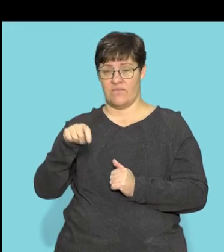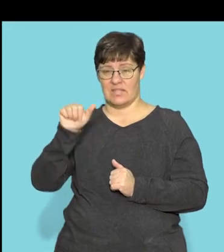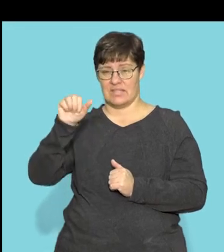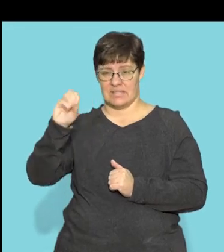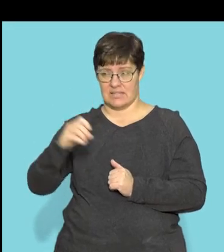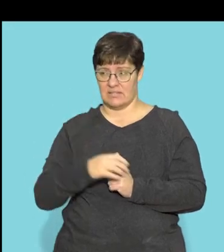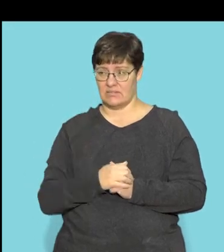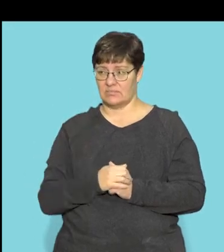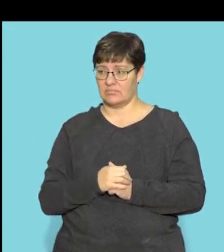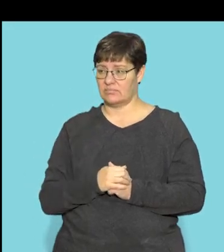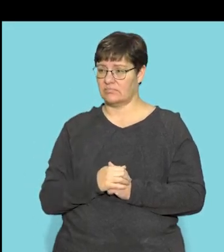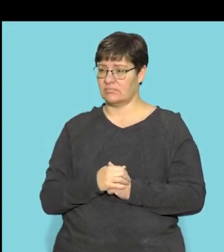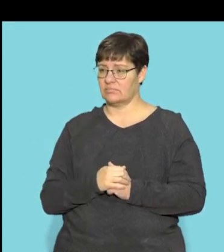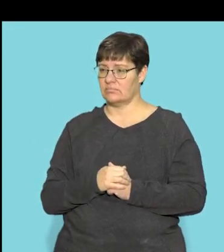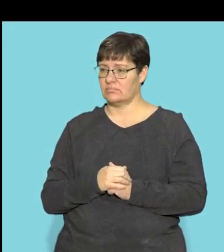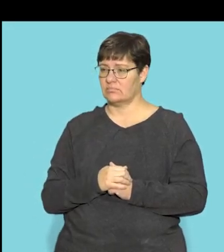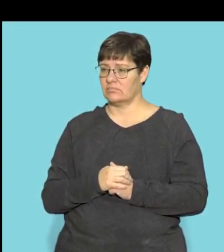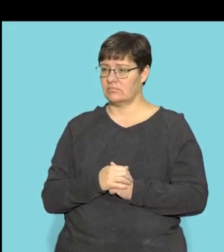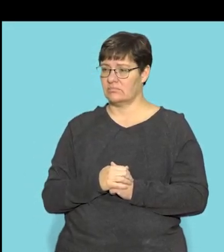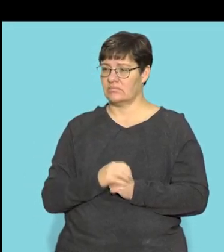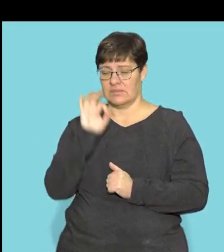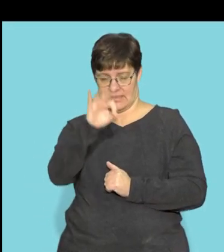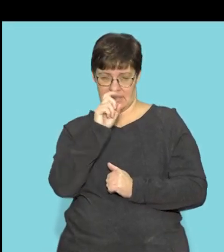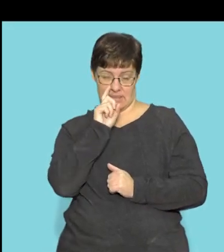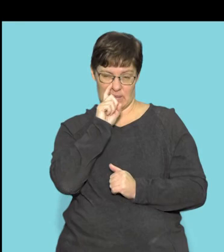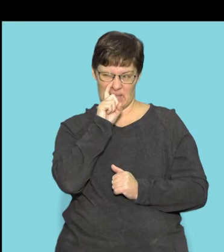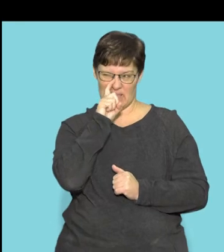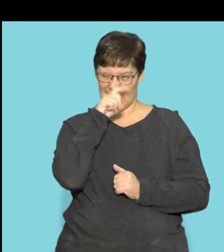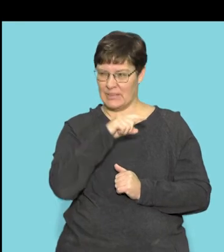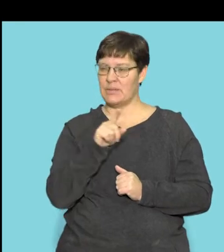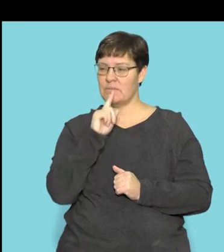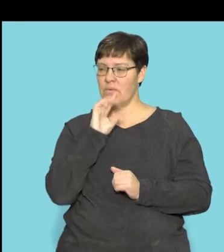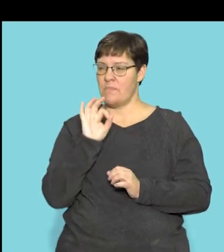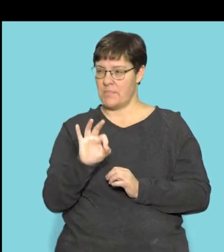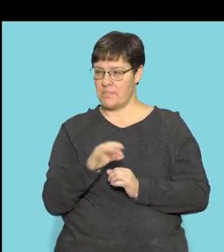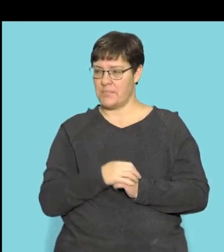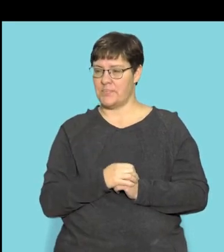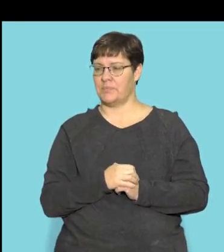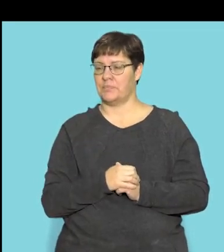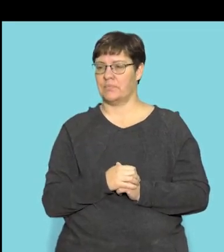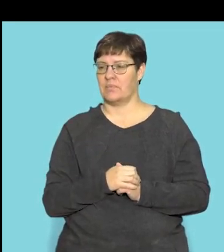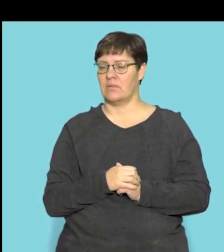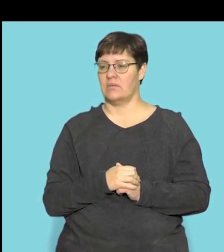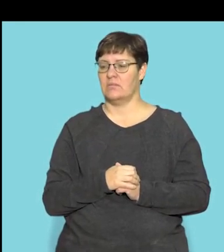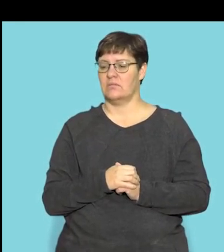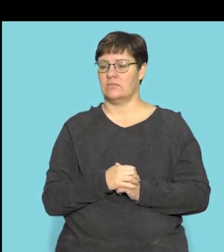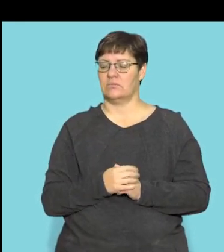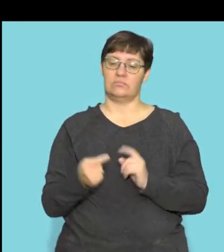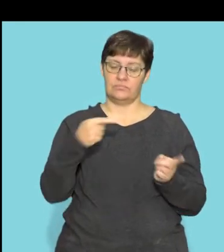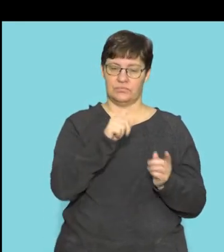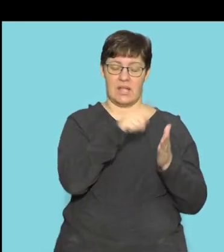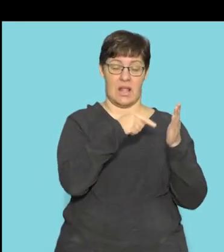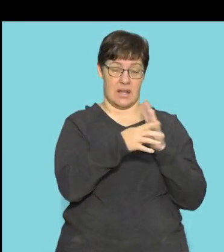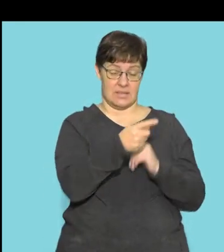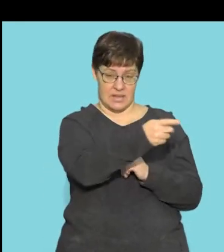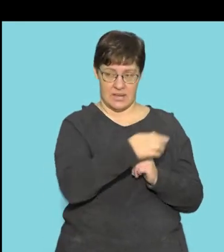52,105, and I think it was 60 cents. I will just quickly verify that. Yes. So we are on the right track. And